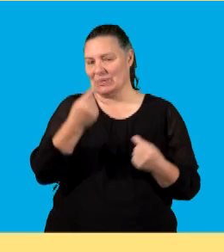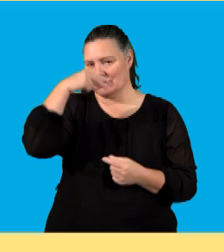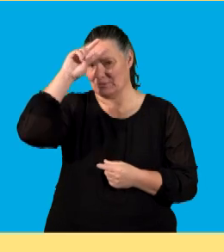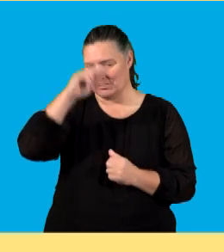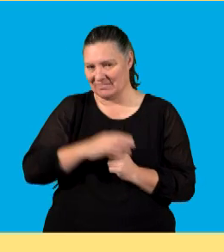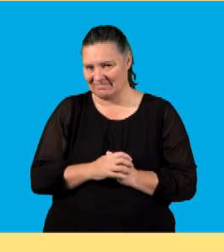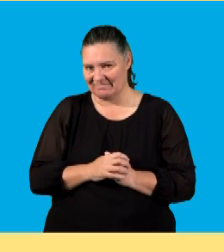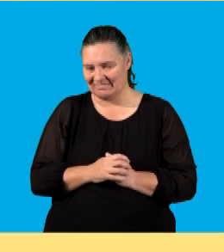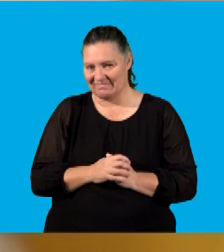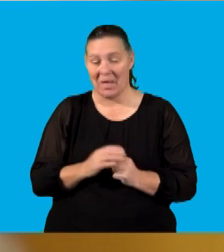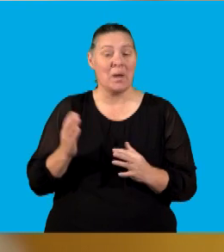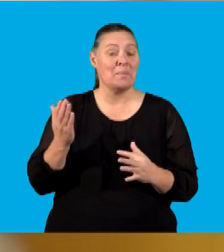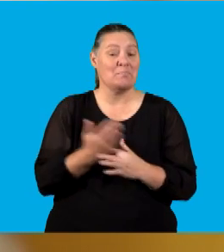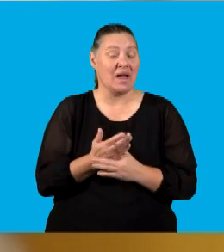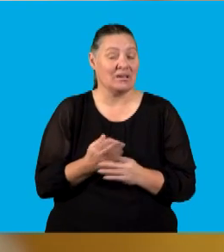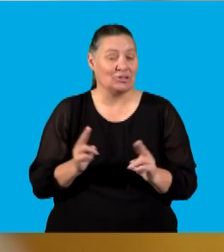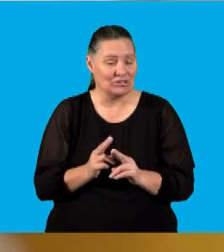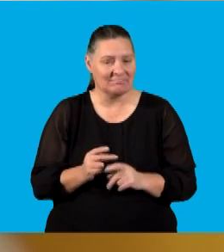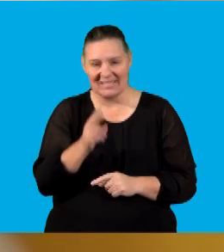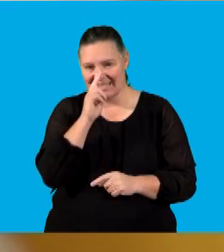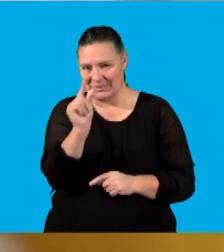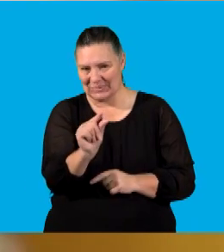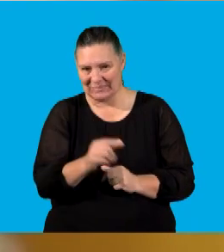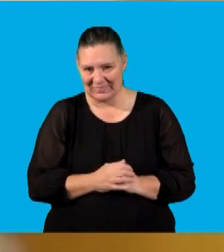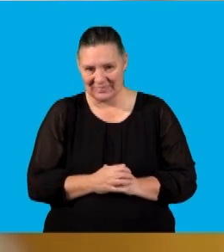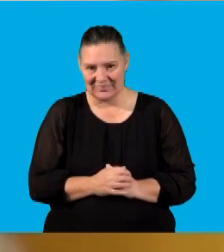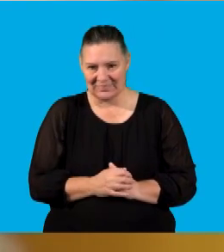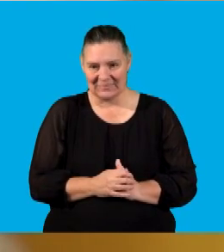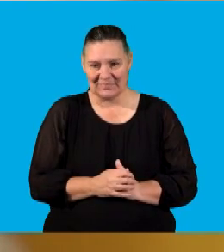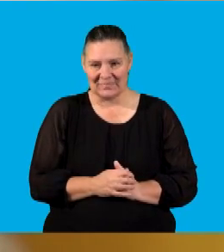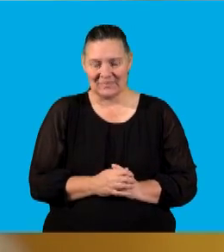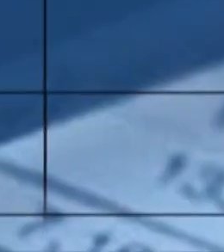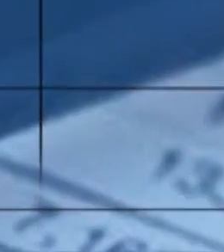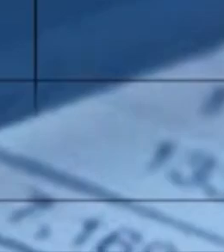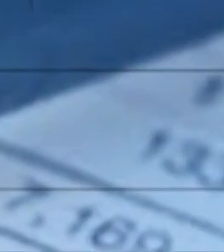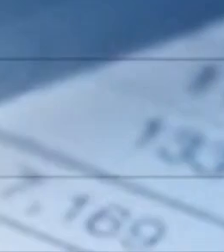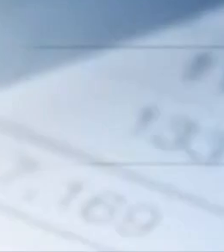we're doing analysis and interpretation. Dear learners, let's go for an ad break, and I'm going to see you shortly.